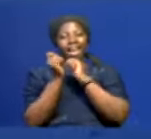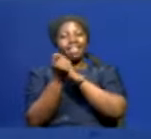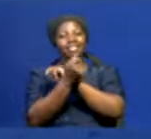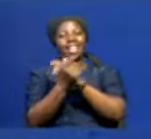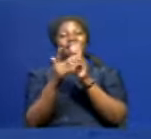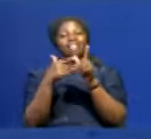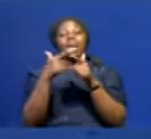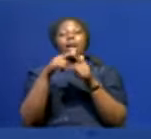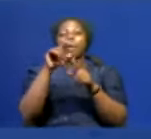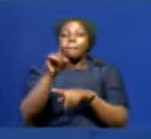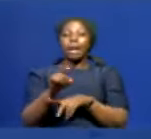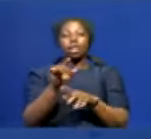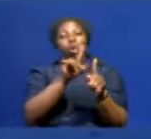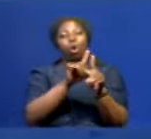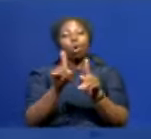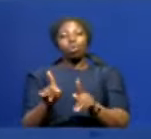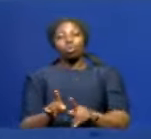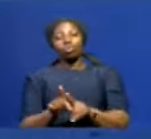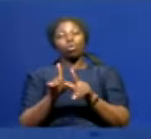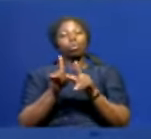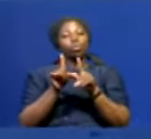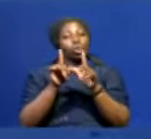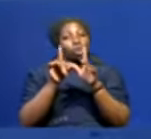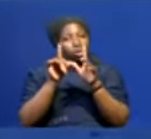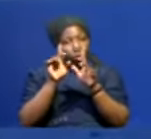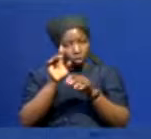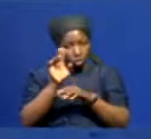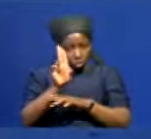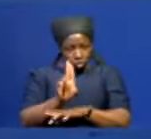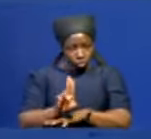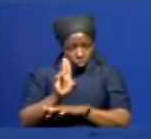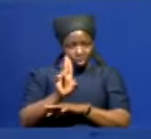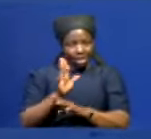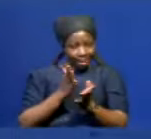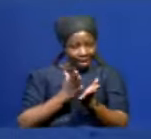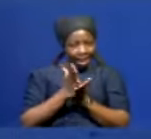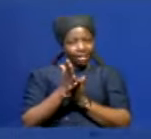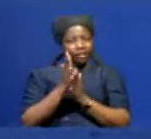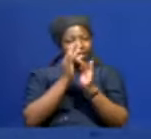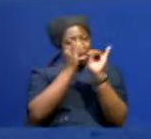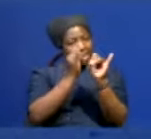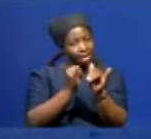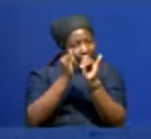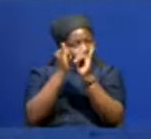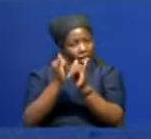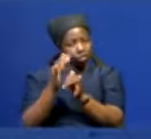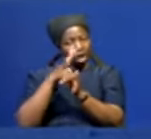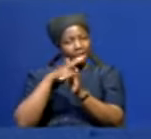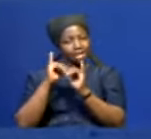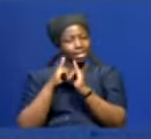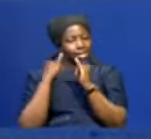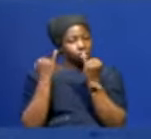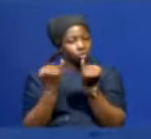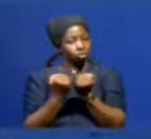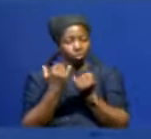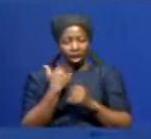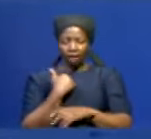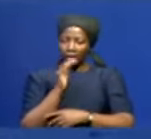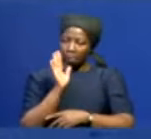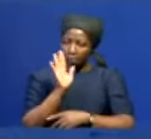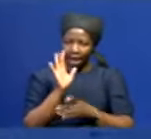also uphold the rights of individuals and institutions to have their data being handled